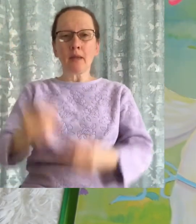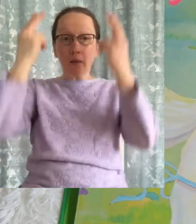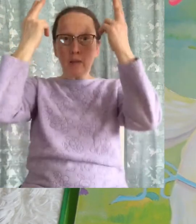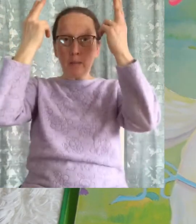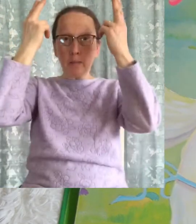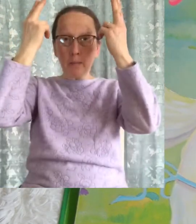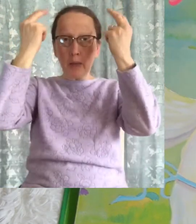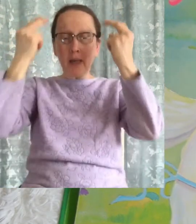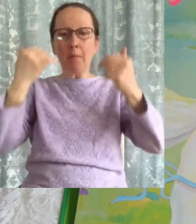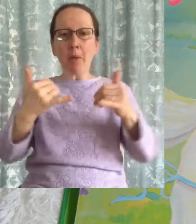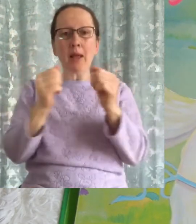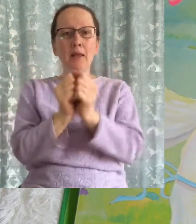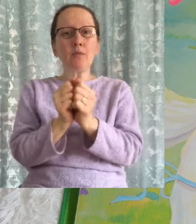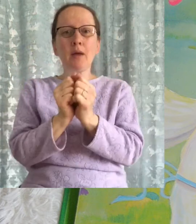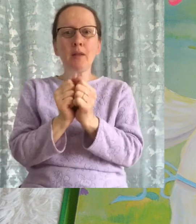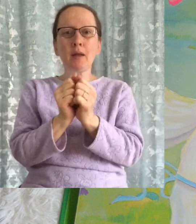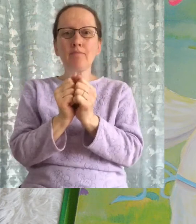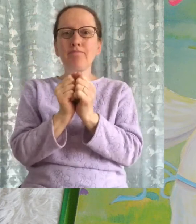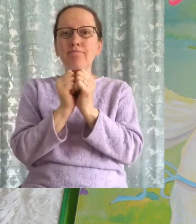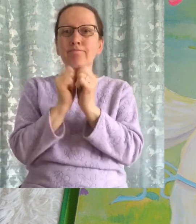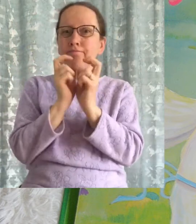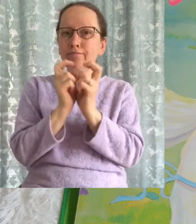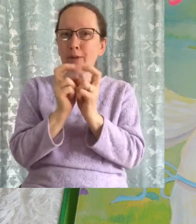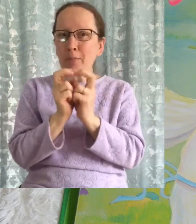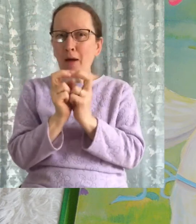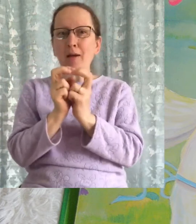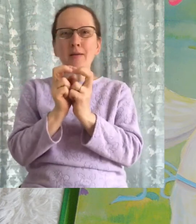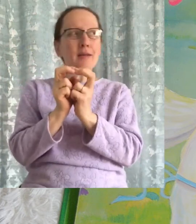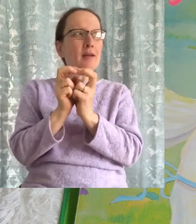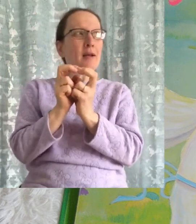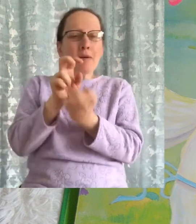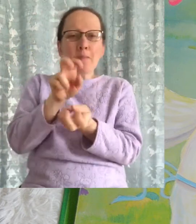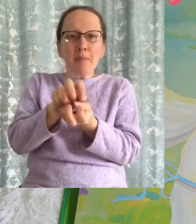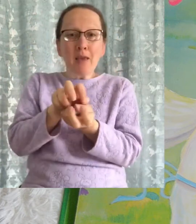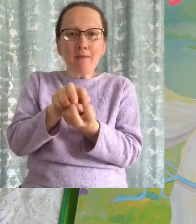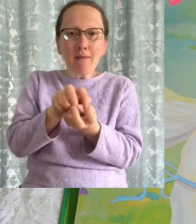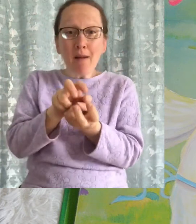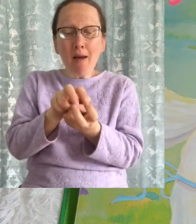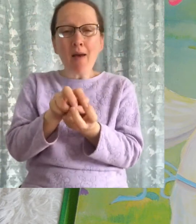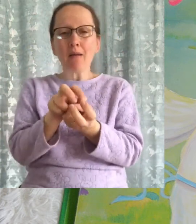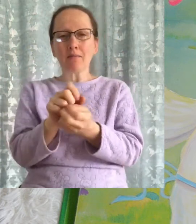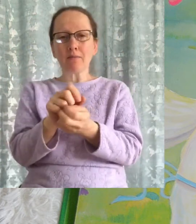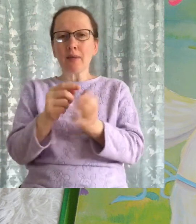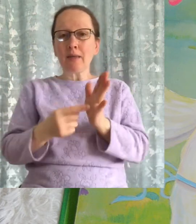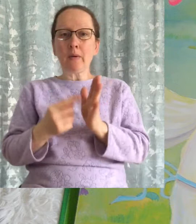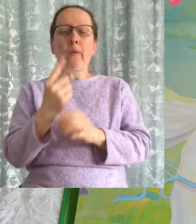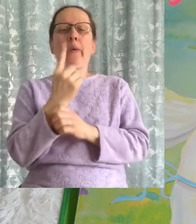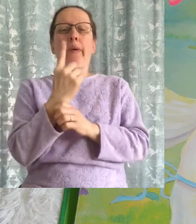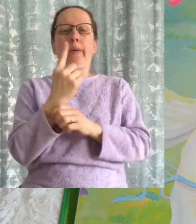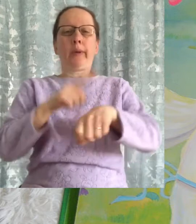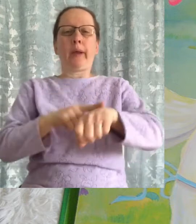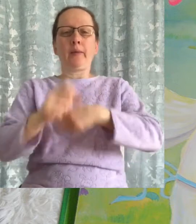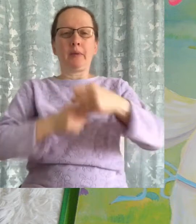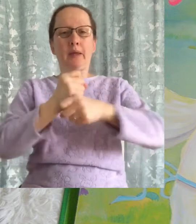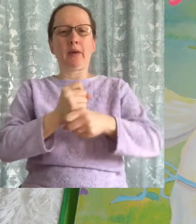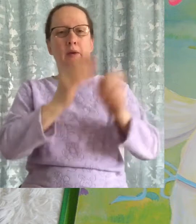He plays with the chipmunks, the beavers, the fawn, and one day a year he leaves eggs on the lawn.